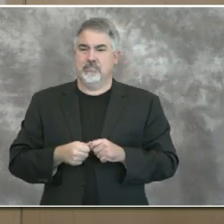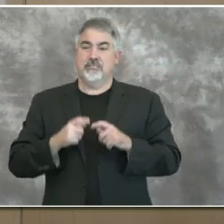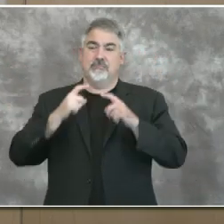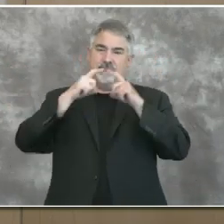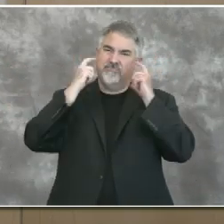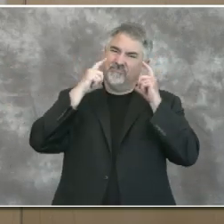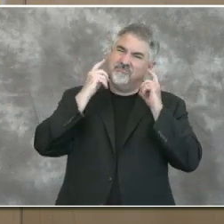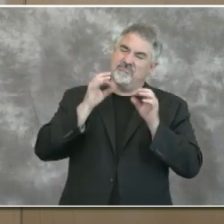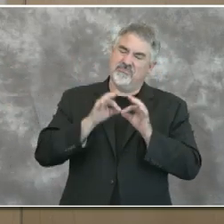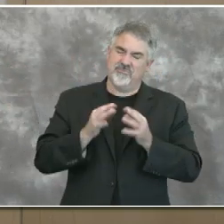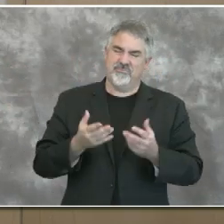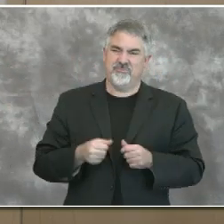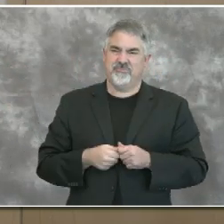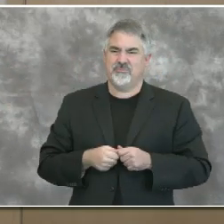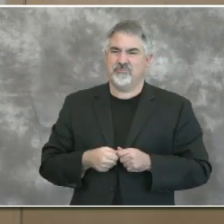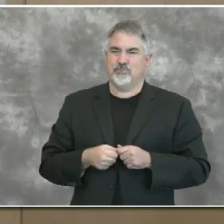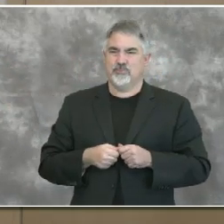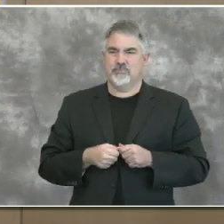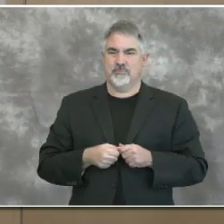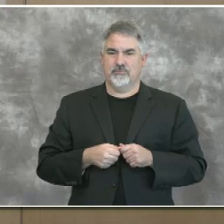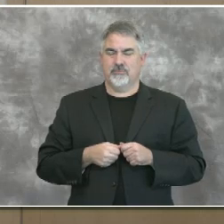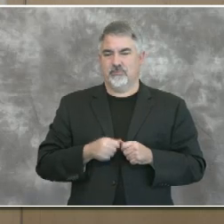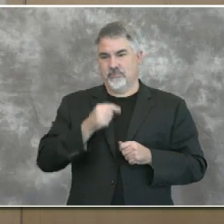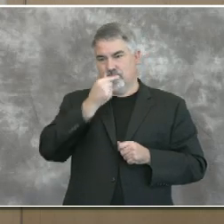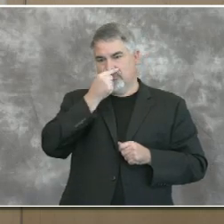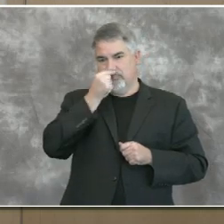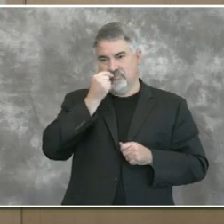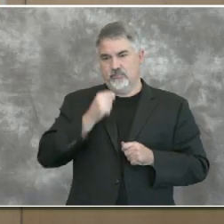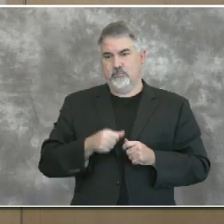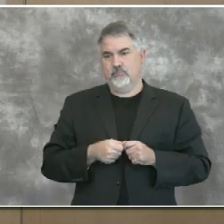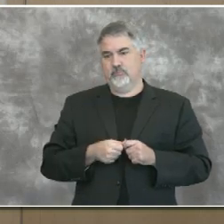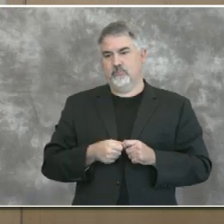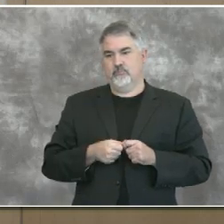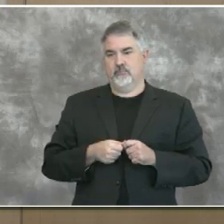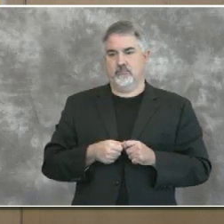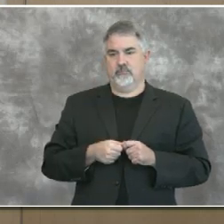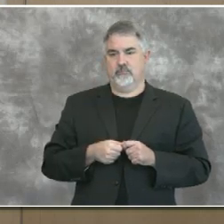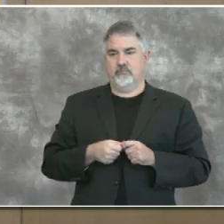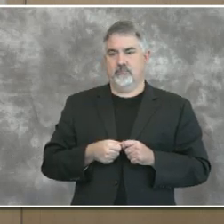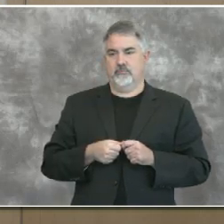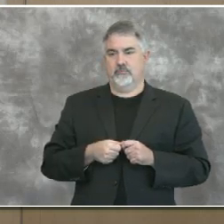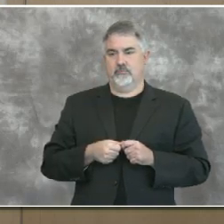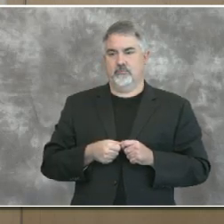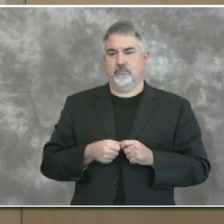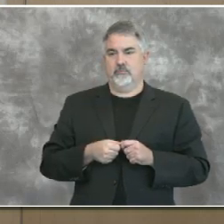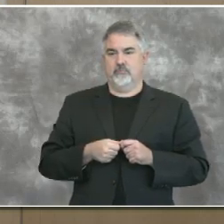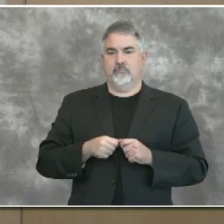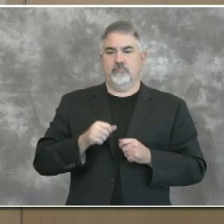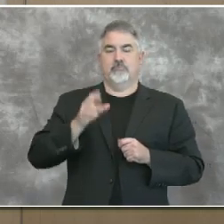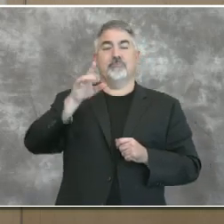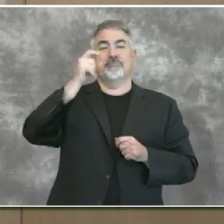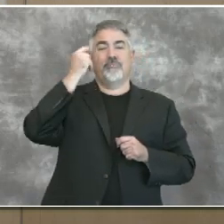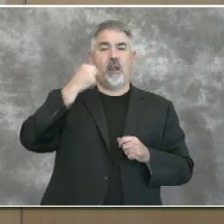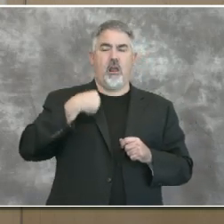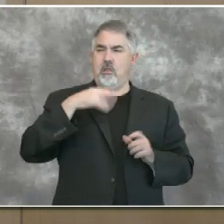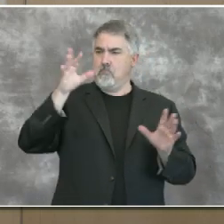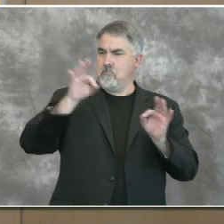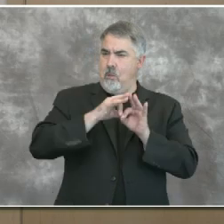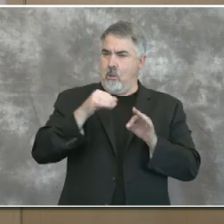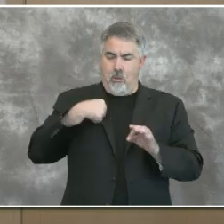not replacing anything else that we have recommended or issued in a health officer's